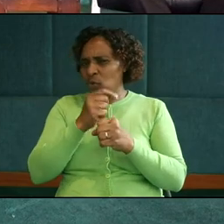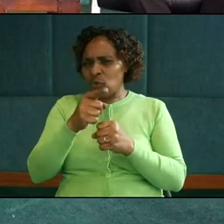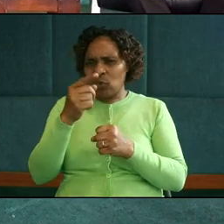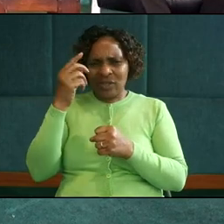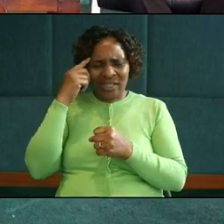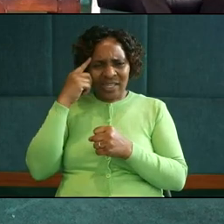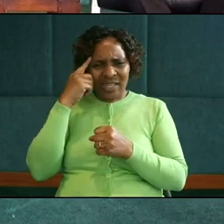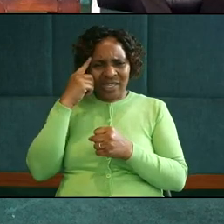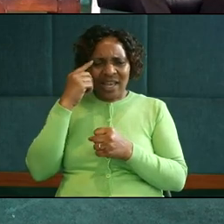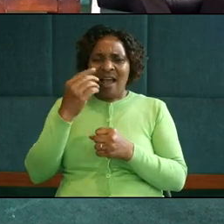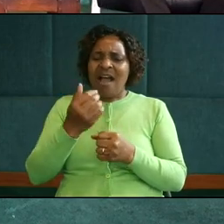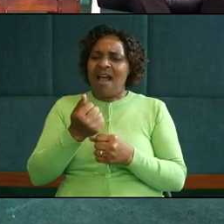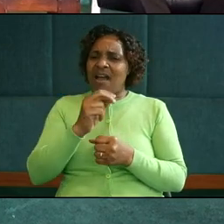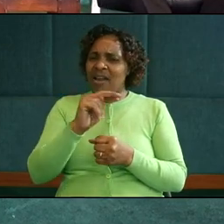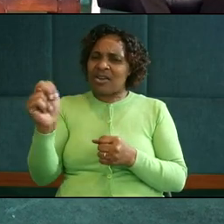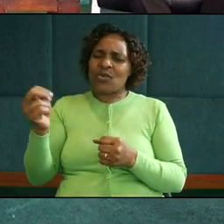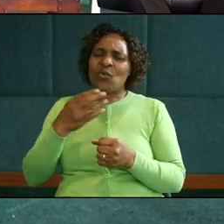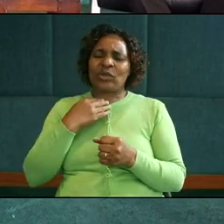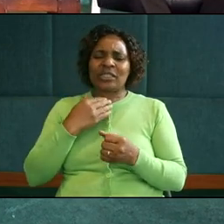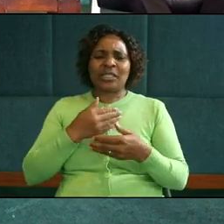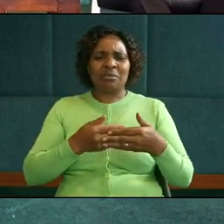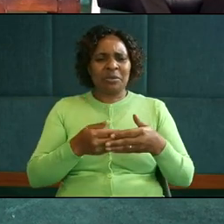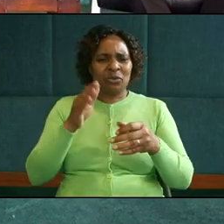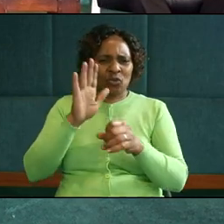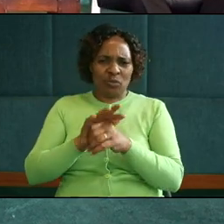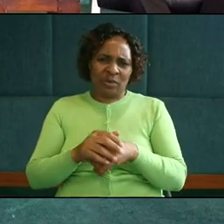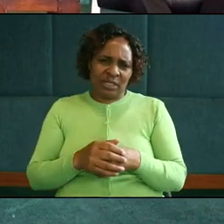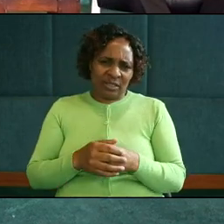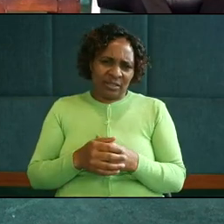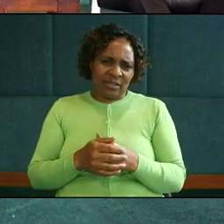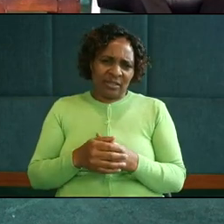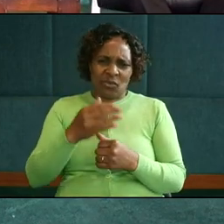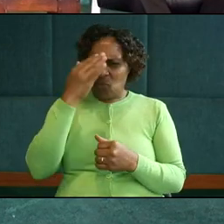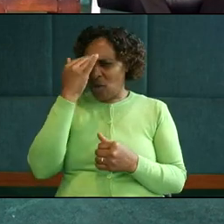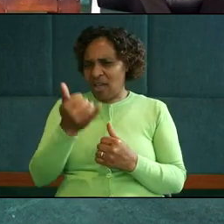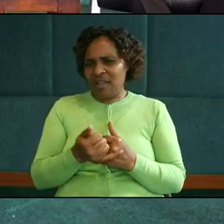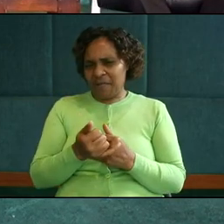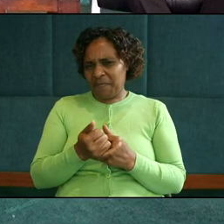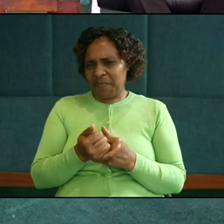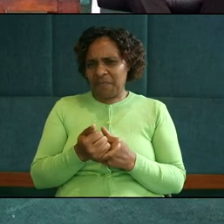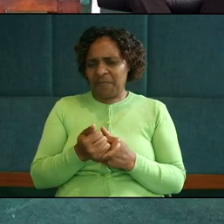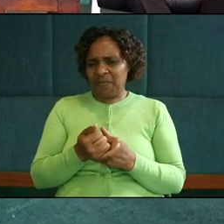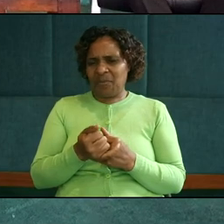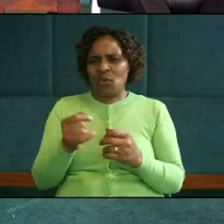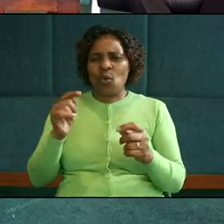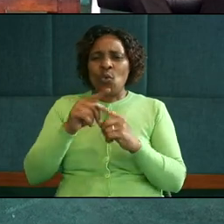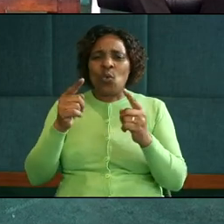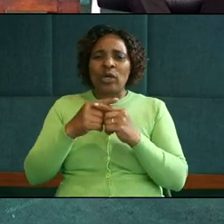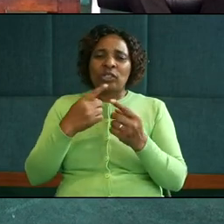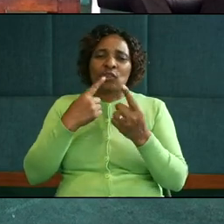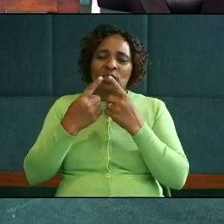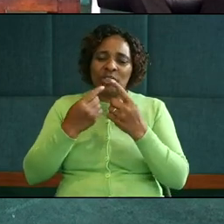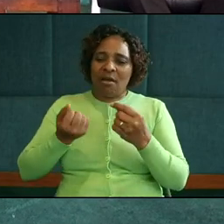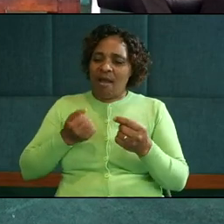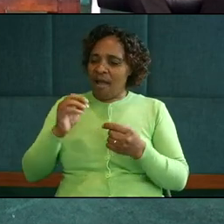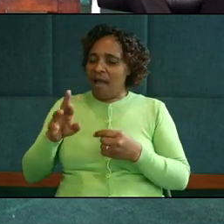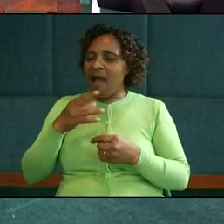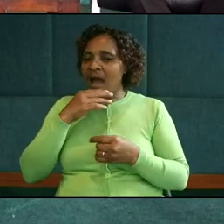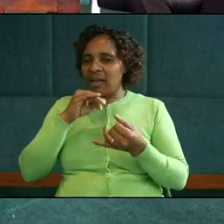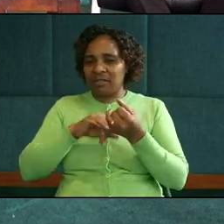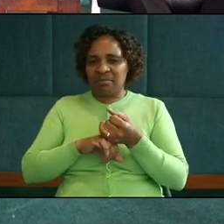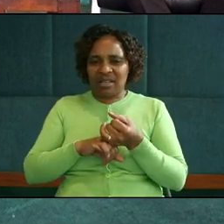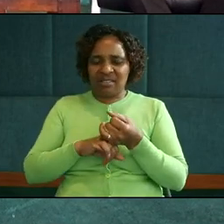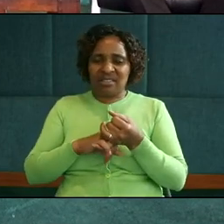Hannah wanted a baby so much? You know, why? You know, as in she, you know, when she talks to her husband